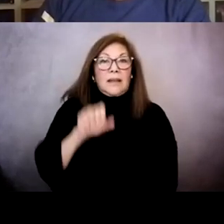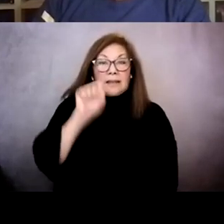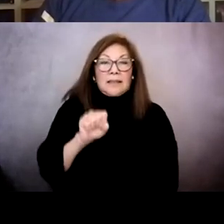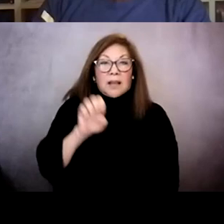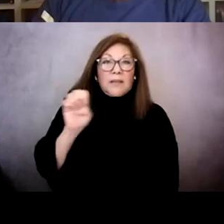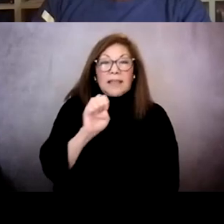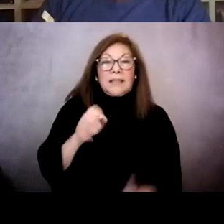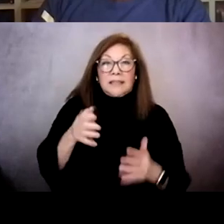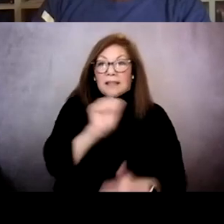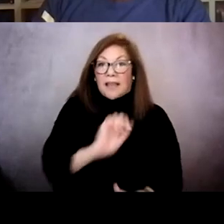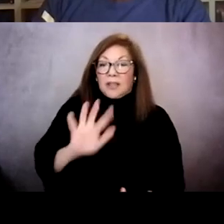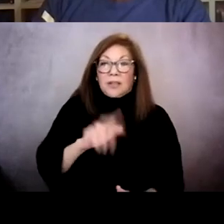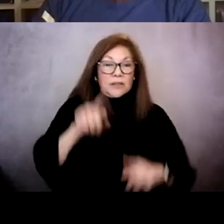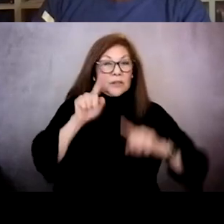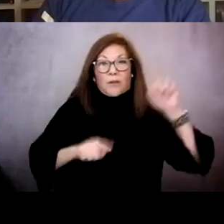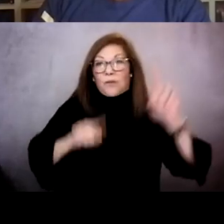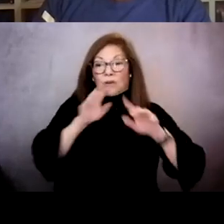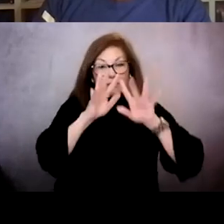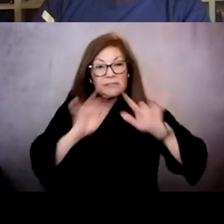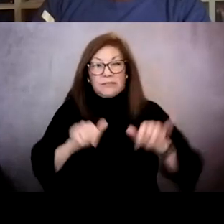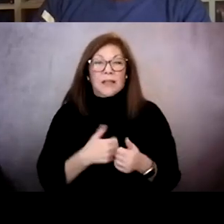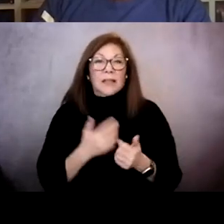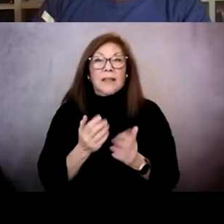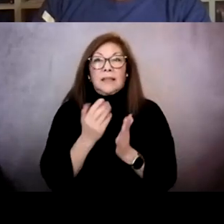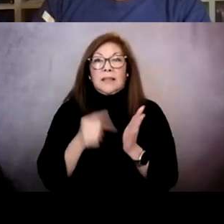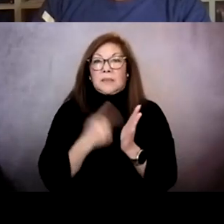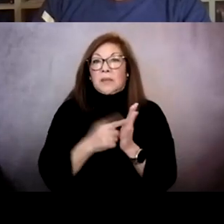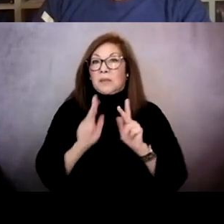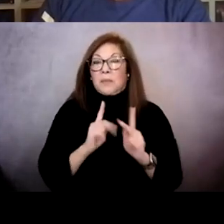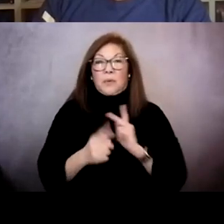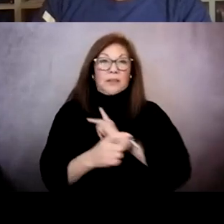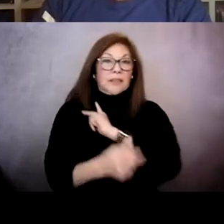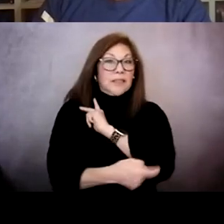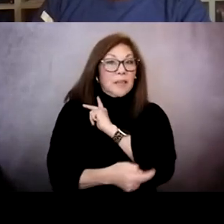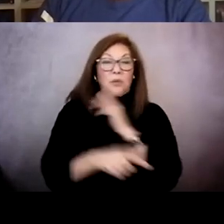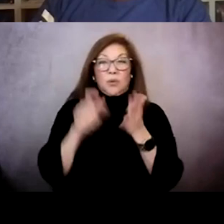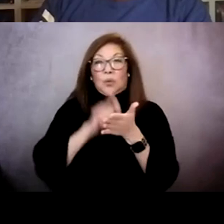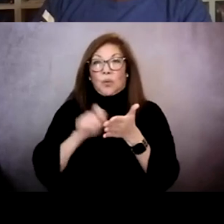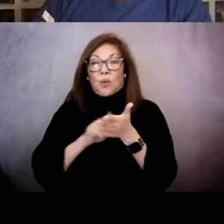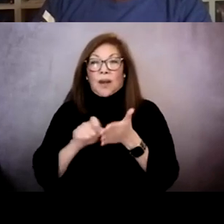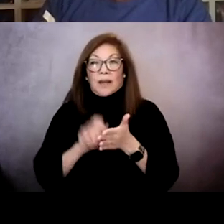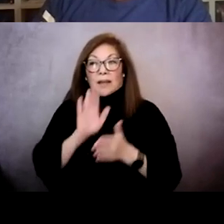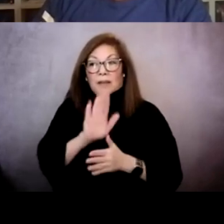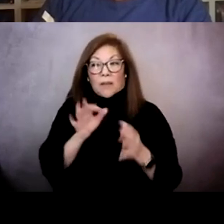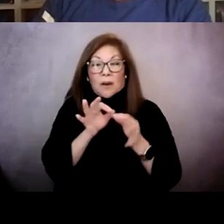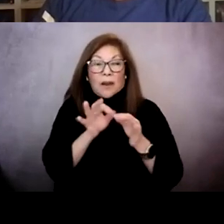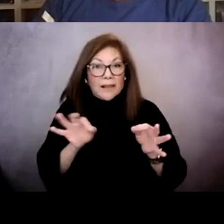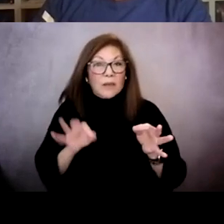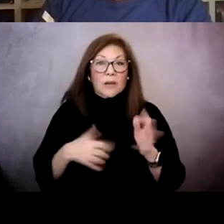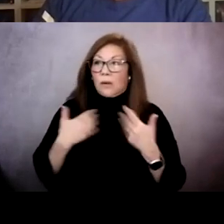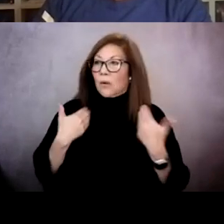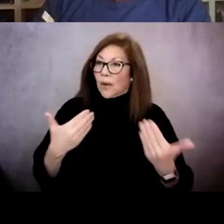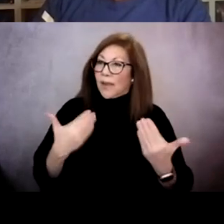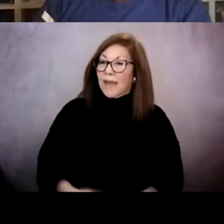diverse. So sometimes people are tempted to kind of write it in the, you know, the language, and we say definitely